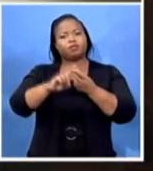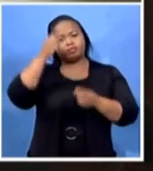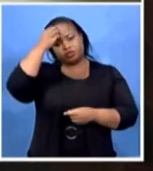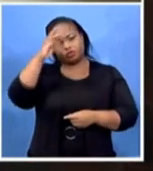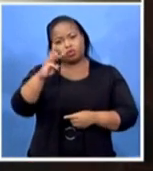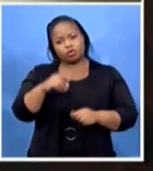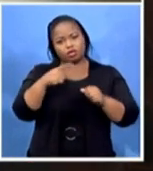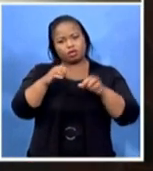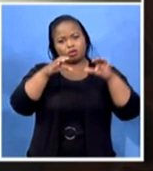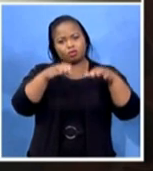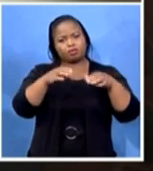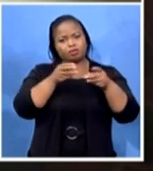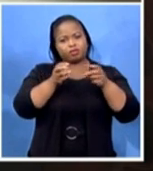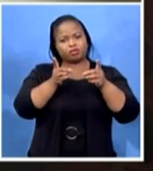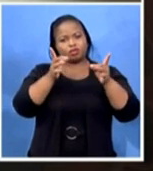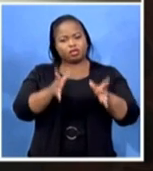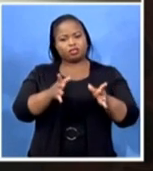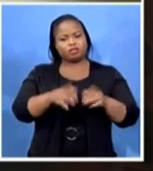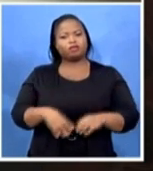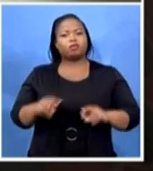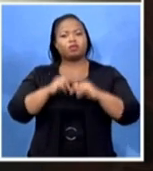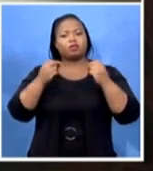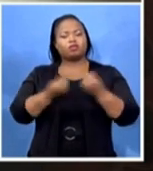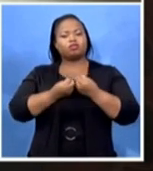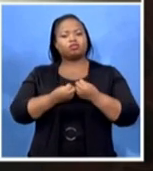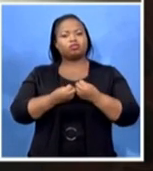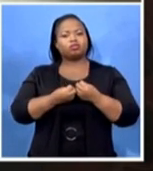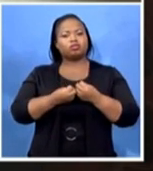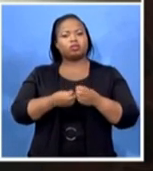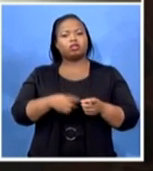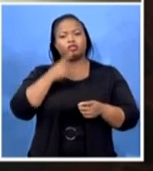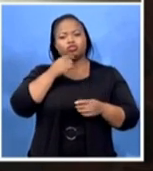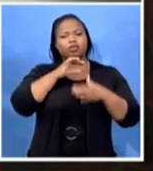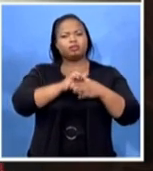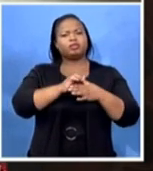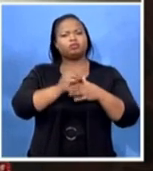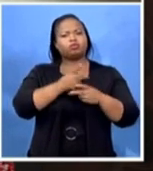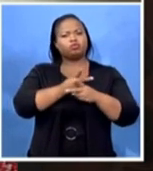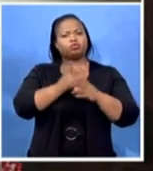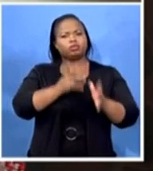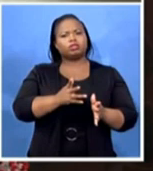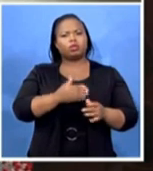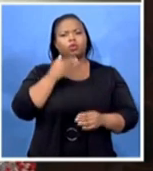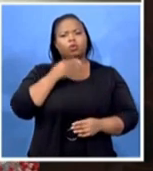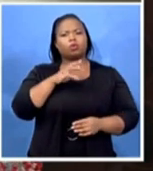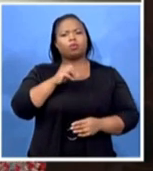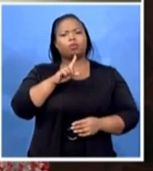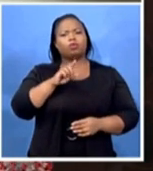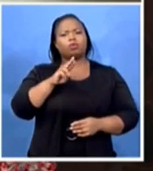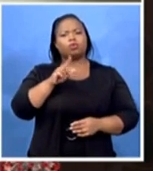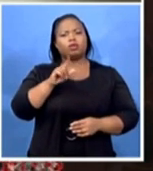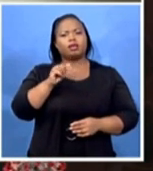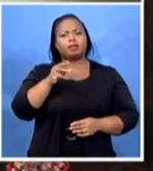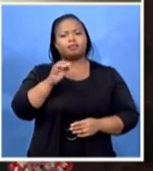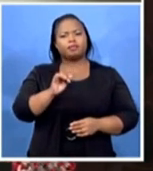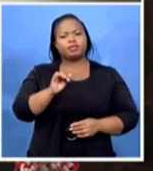National Emergent Redmeat Producers, Mlulami Mahanjana. Mr. Mahanjana, thank you so much